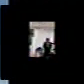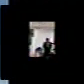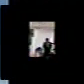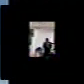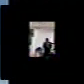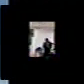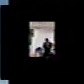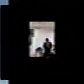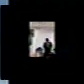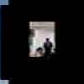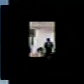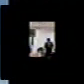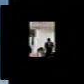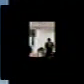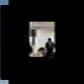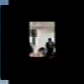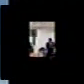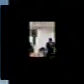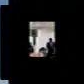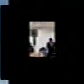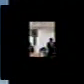Tell me out loud,